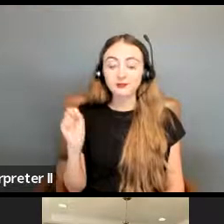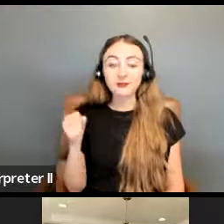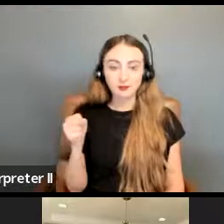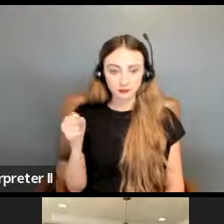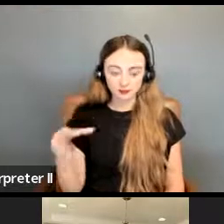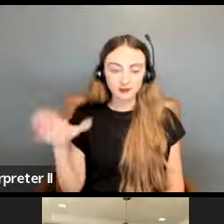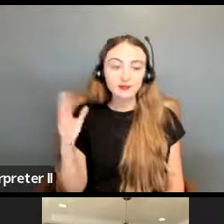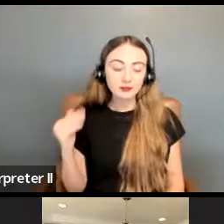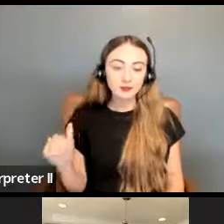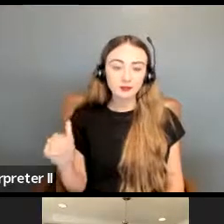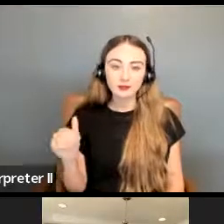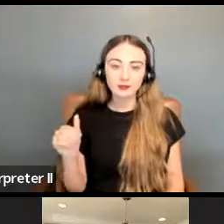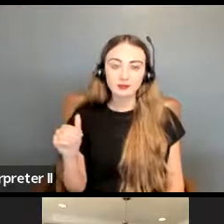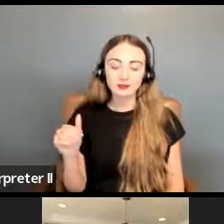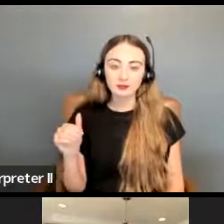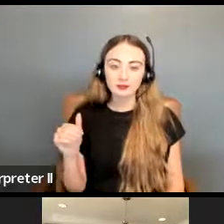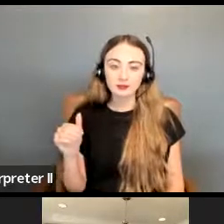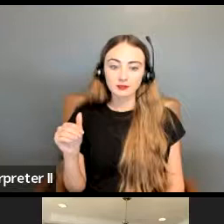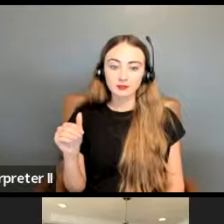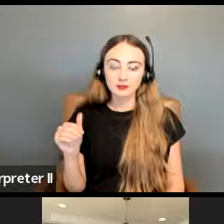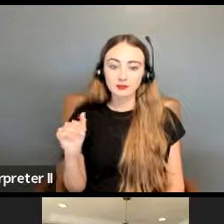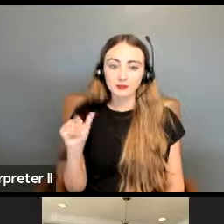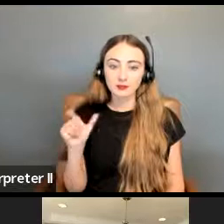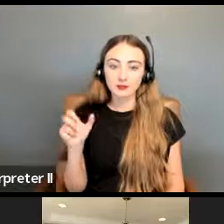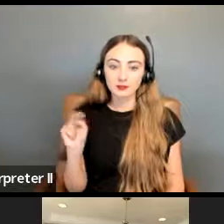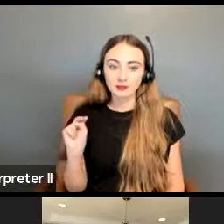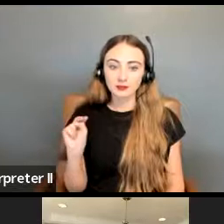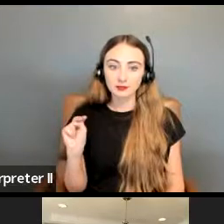Yes. Councilmember Trayon White votes yes. Councilmember Allen?